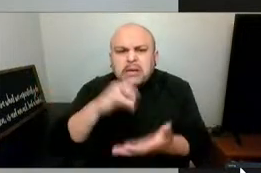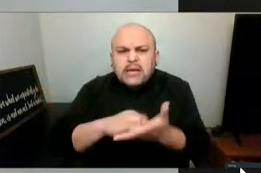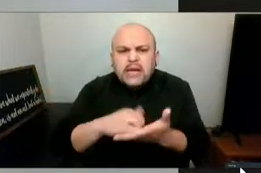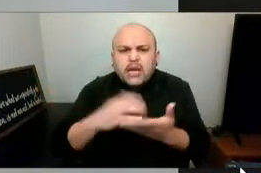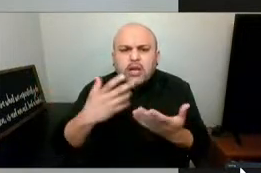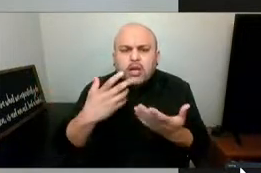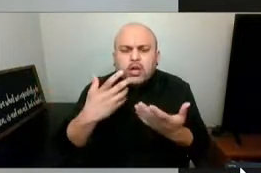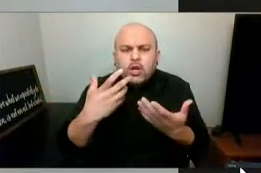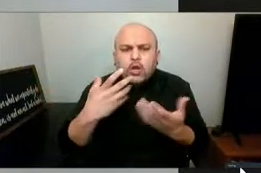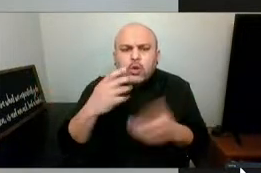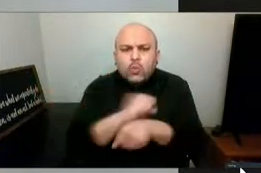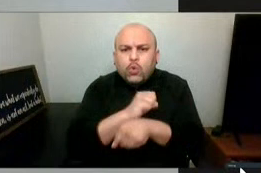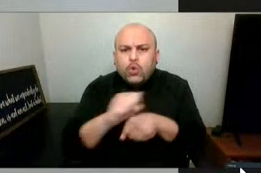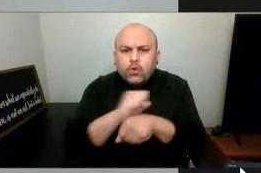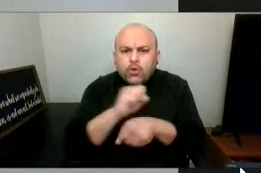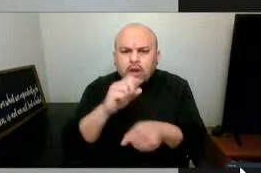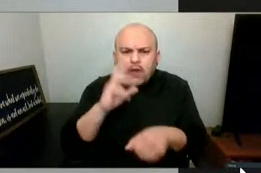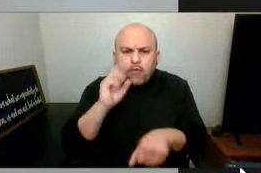STD workforce